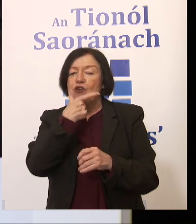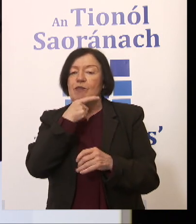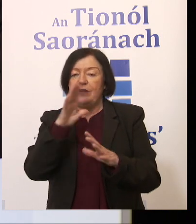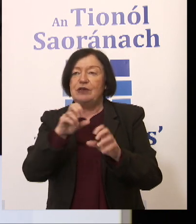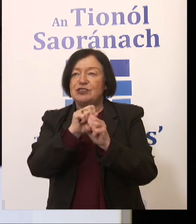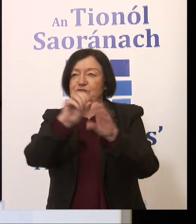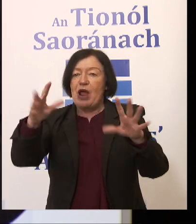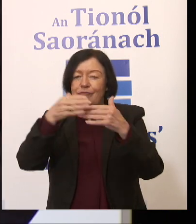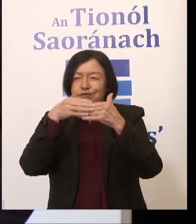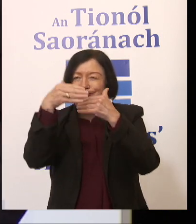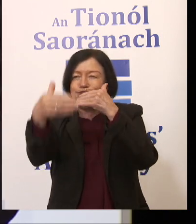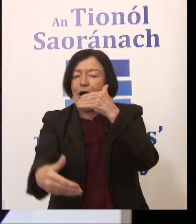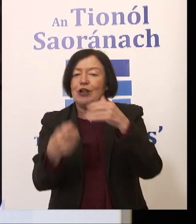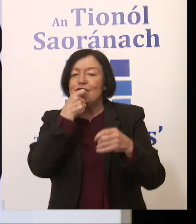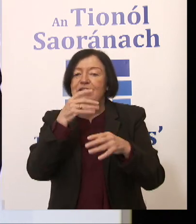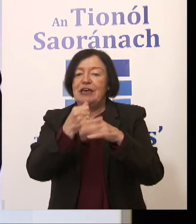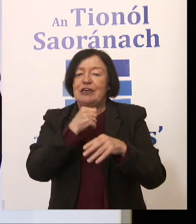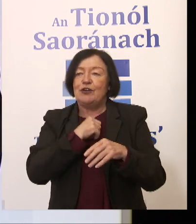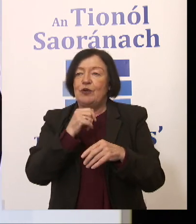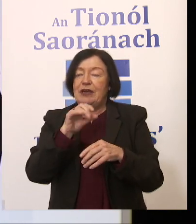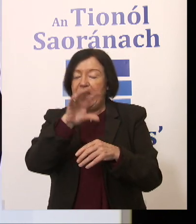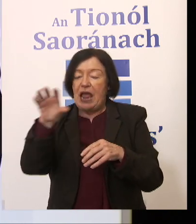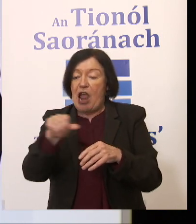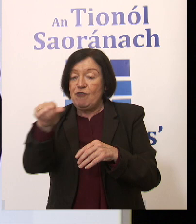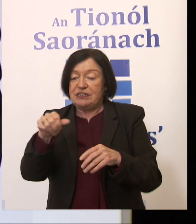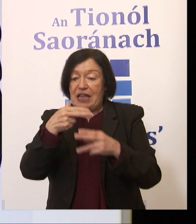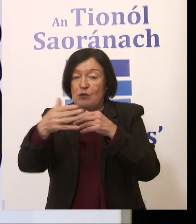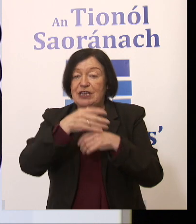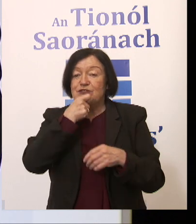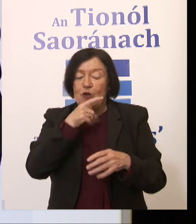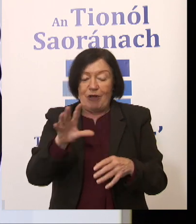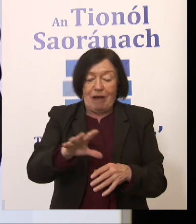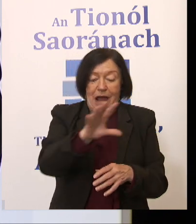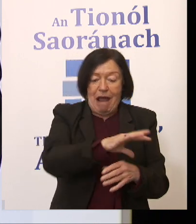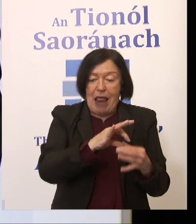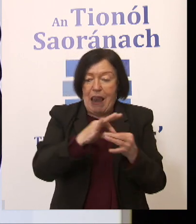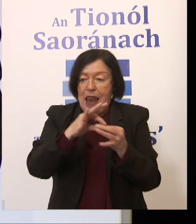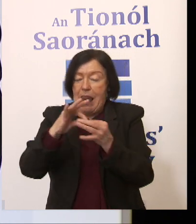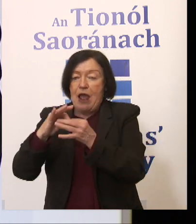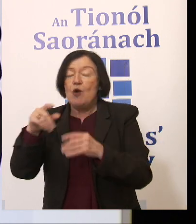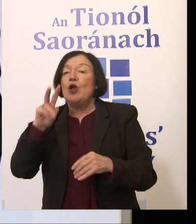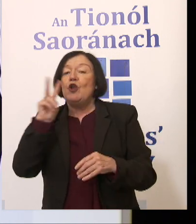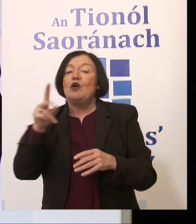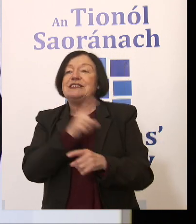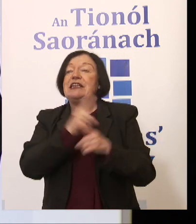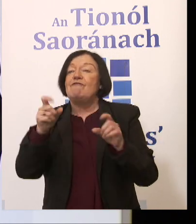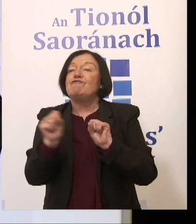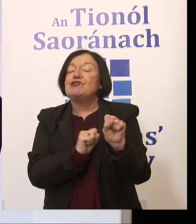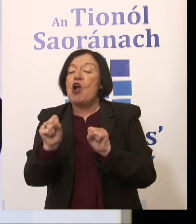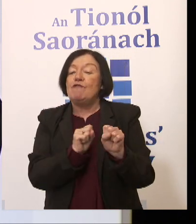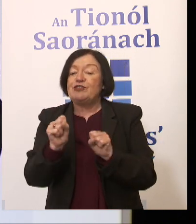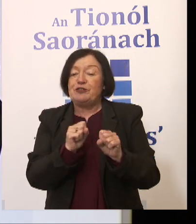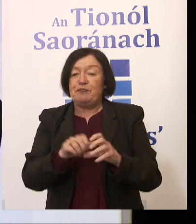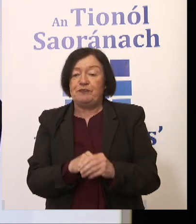spread beyond Dublin and into neighbouring counties, and I think that's a significant factor when we look at the delivery of services.